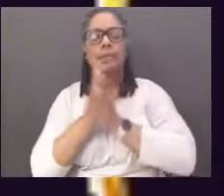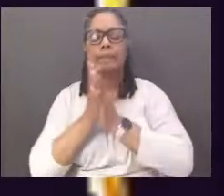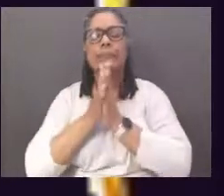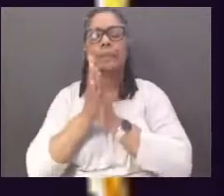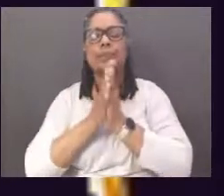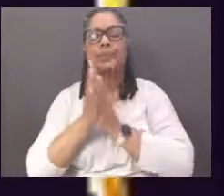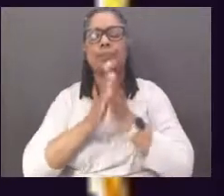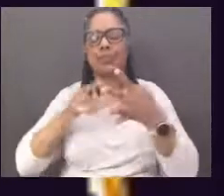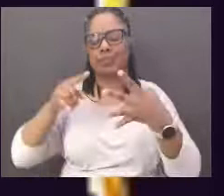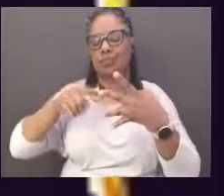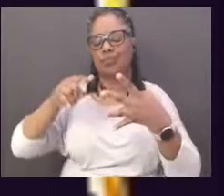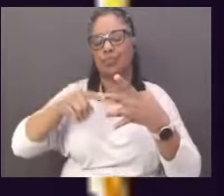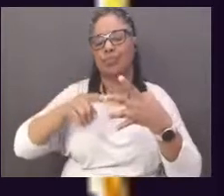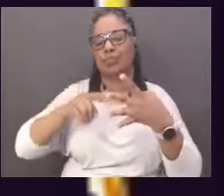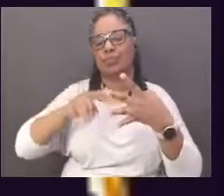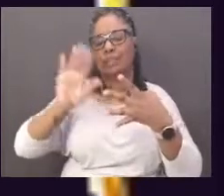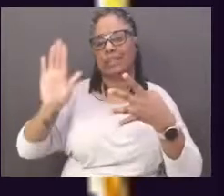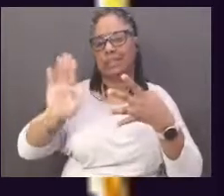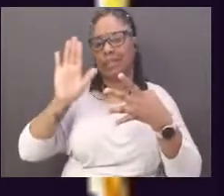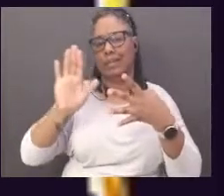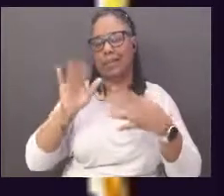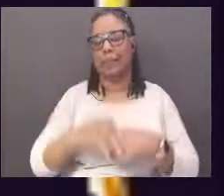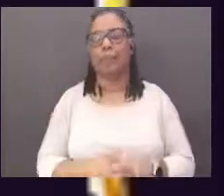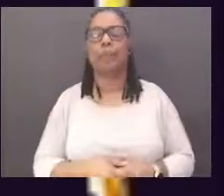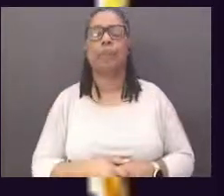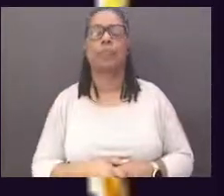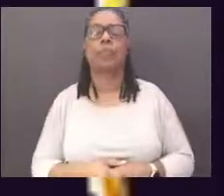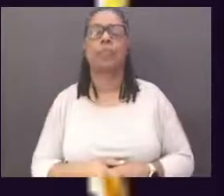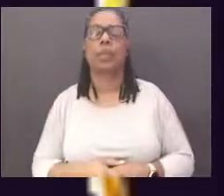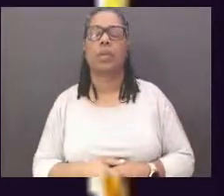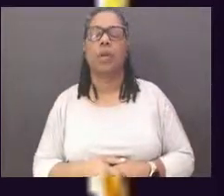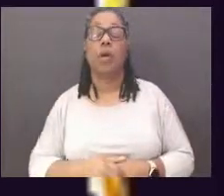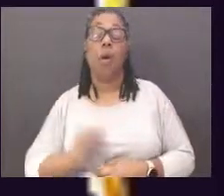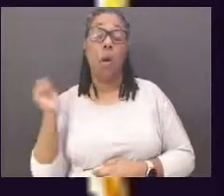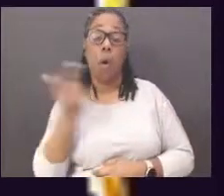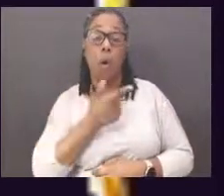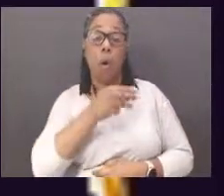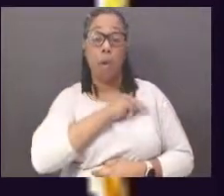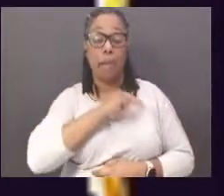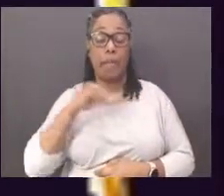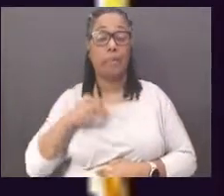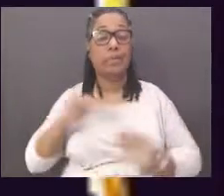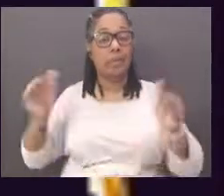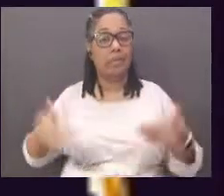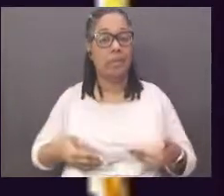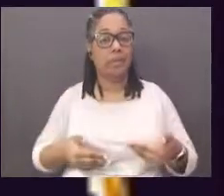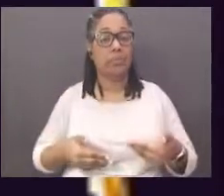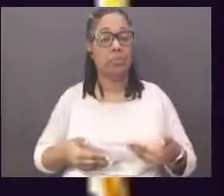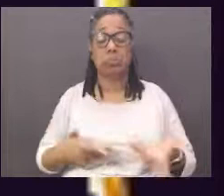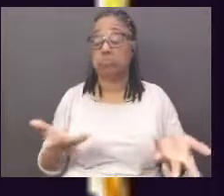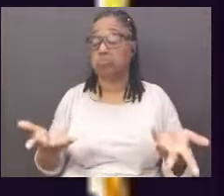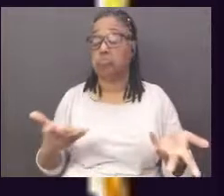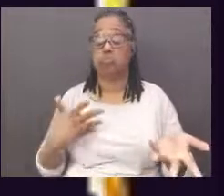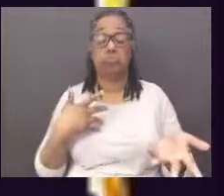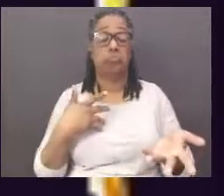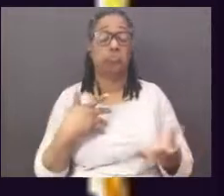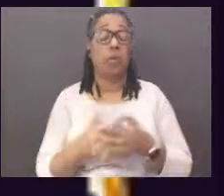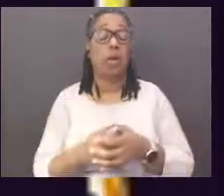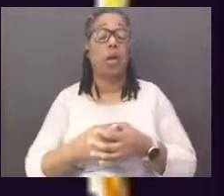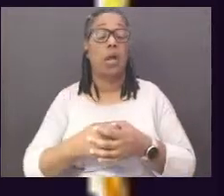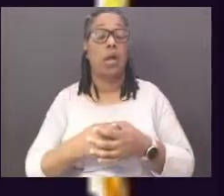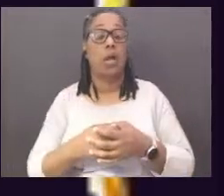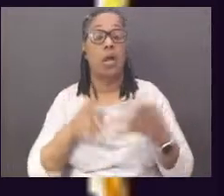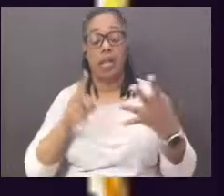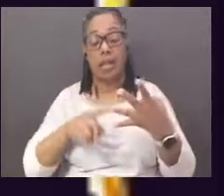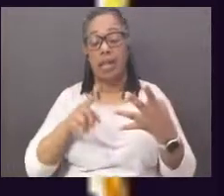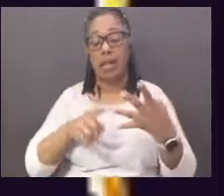second Sunday. All of the members of our congregation and community are invited. And then whosoever will, let them come on